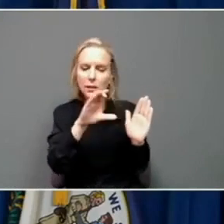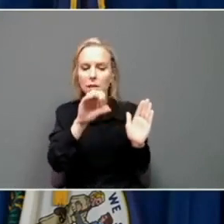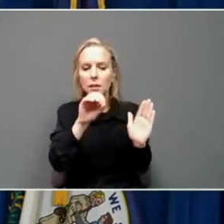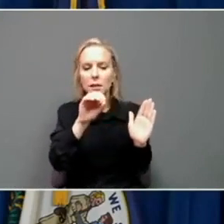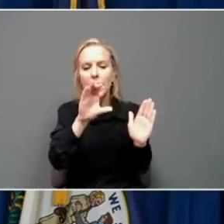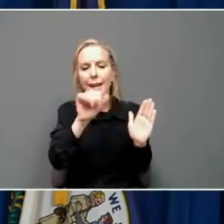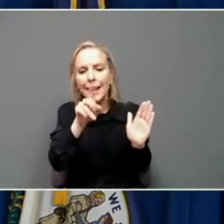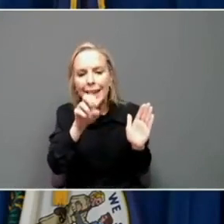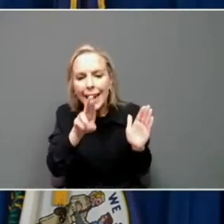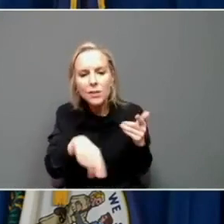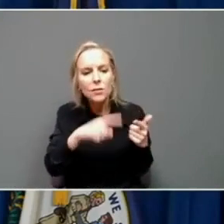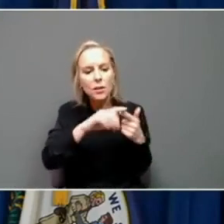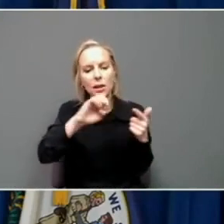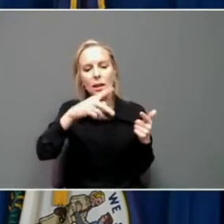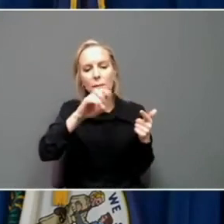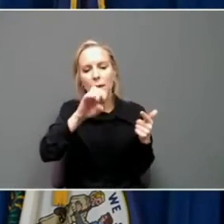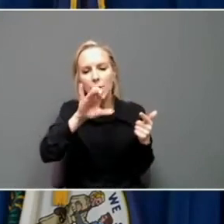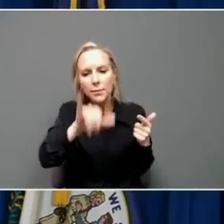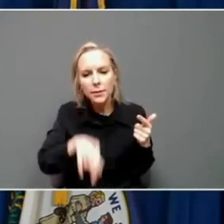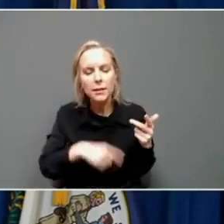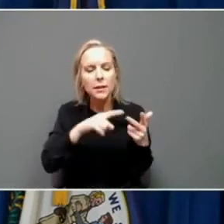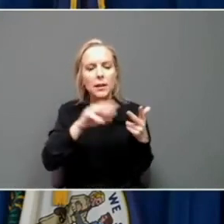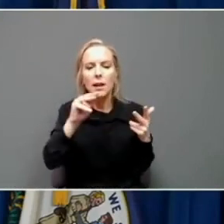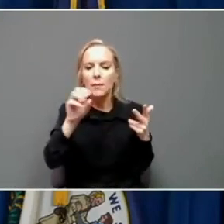epilepsy, MS,